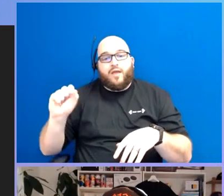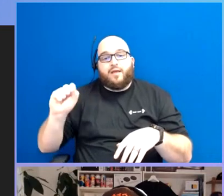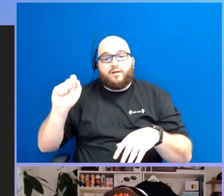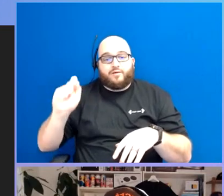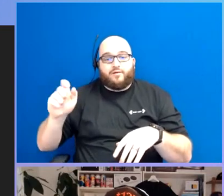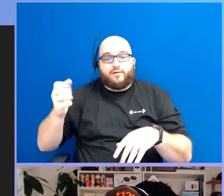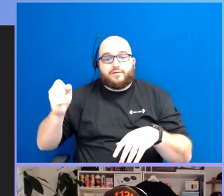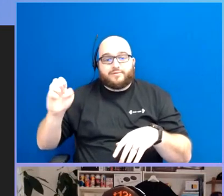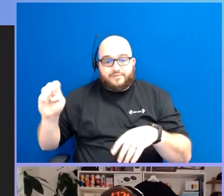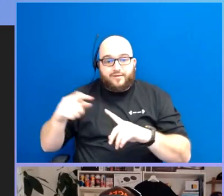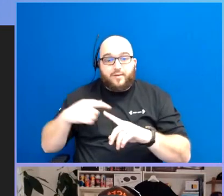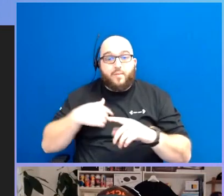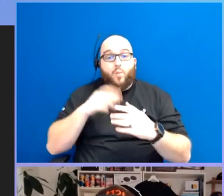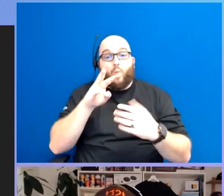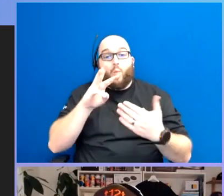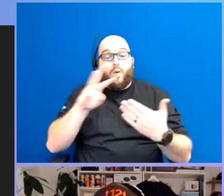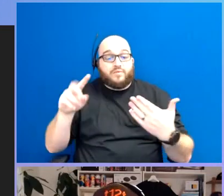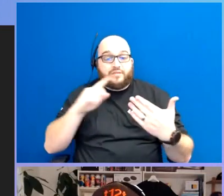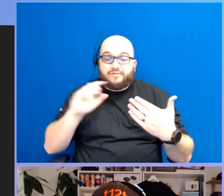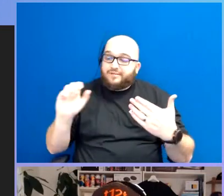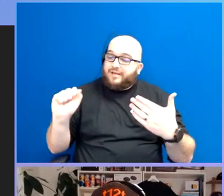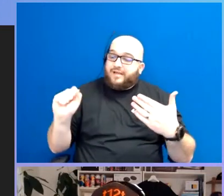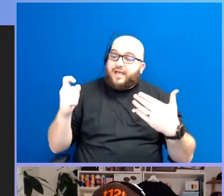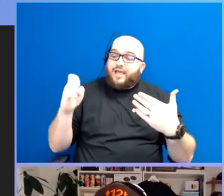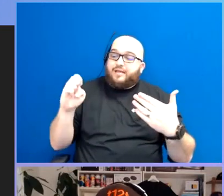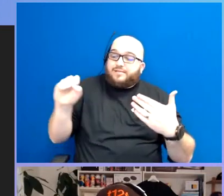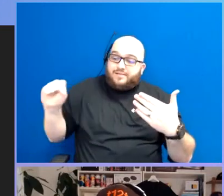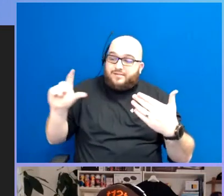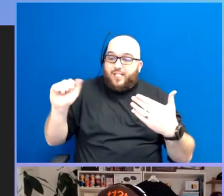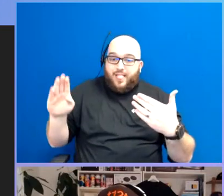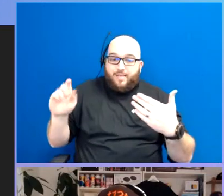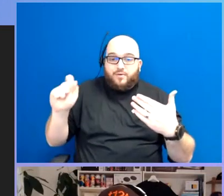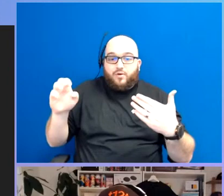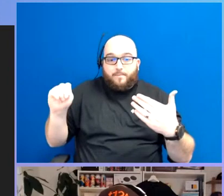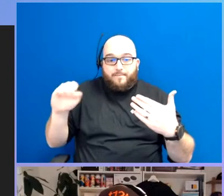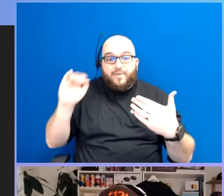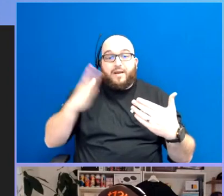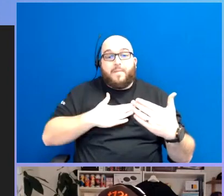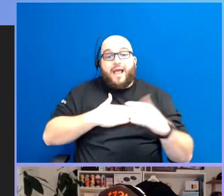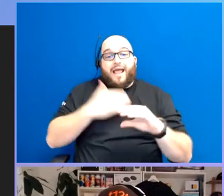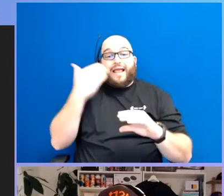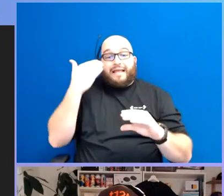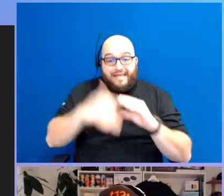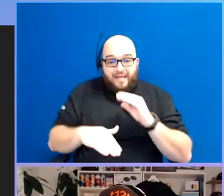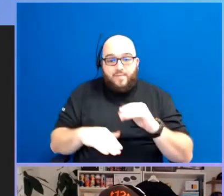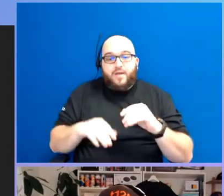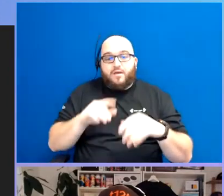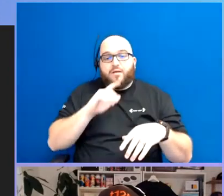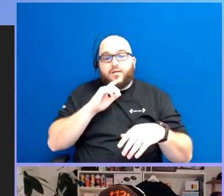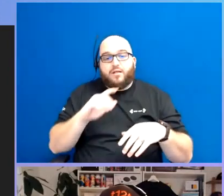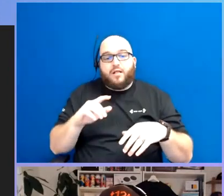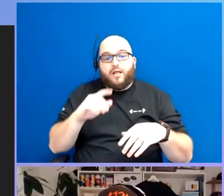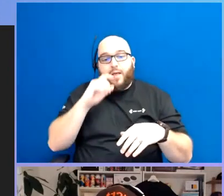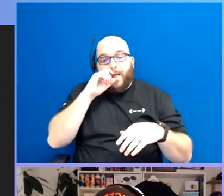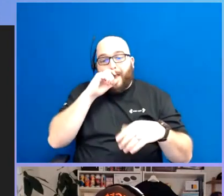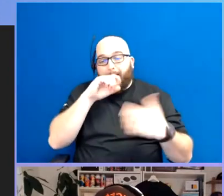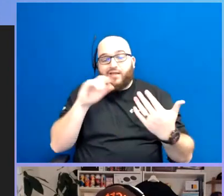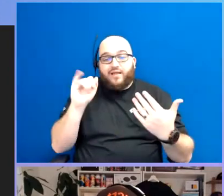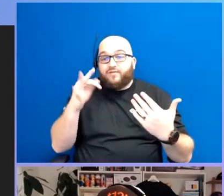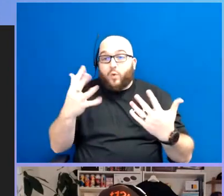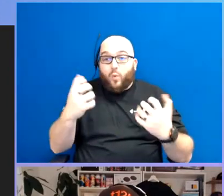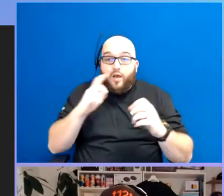is accesslab.com, and my email if you want to just send a question